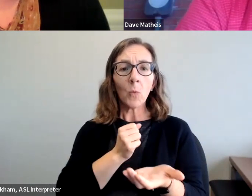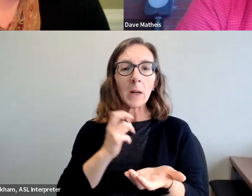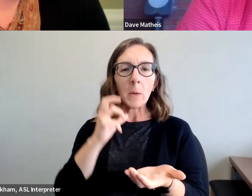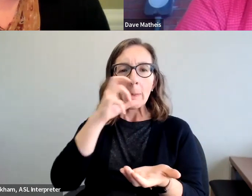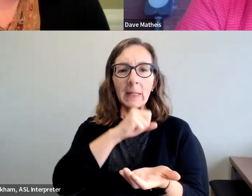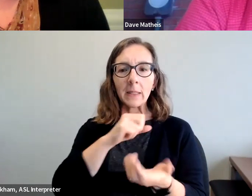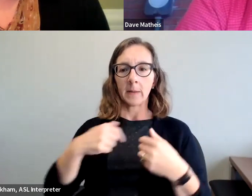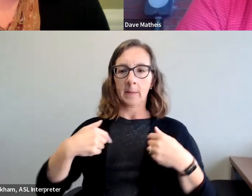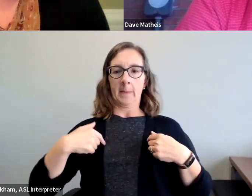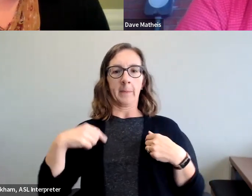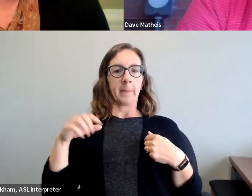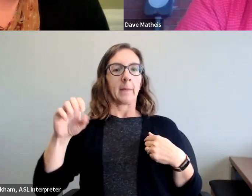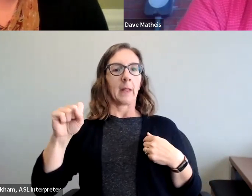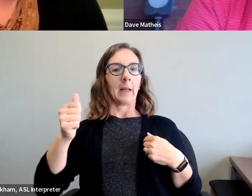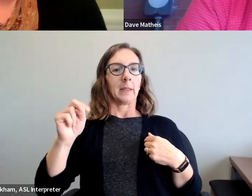This is Sandra.